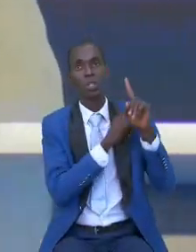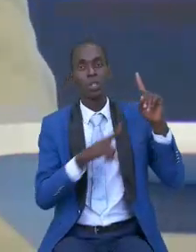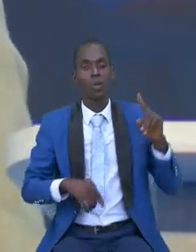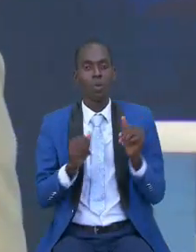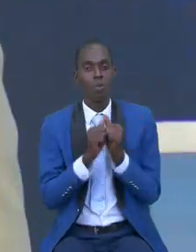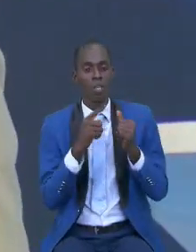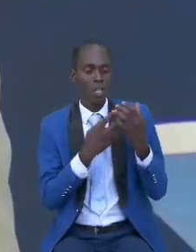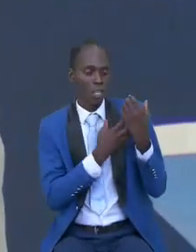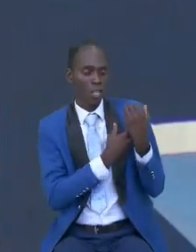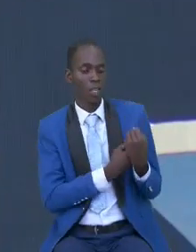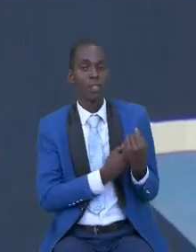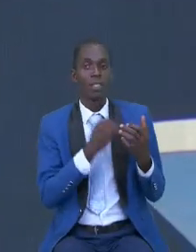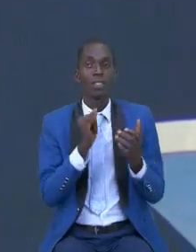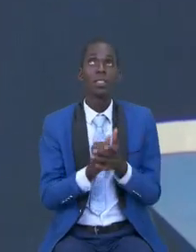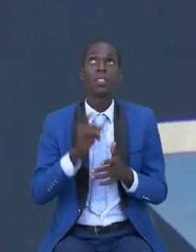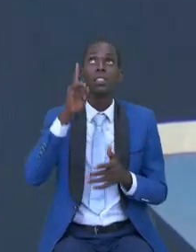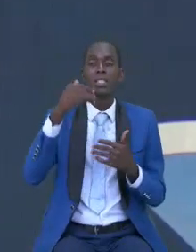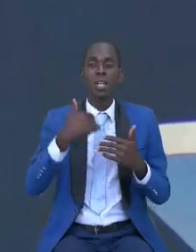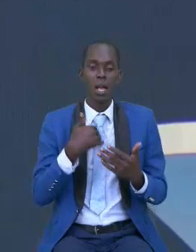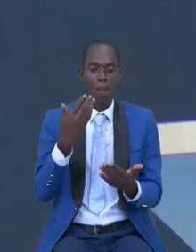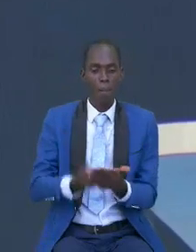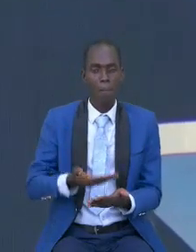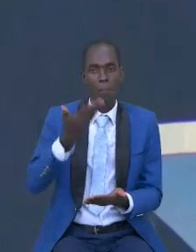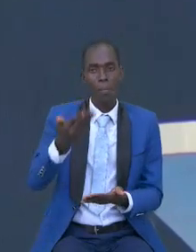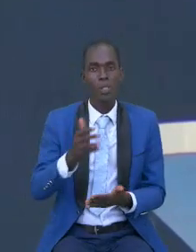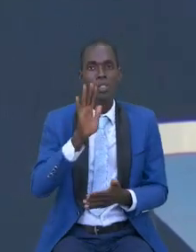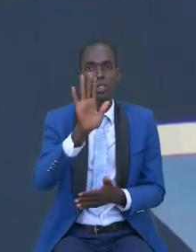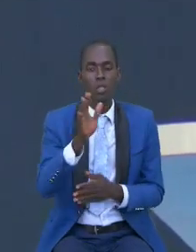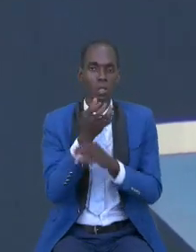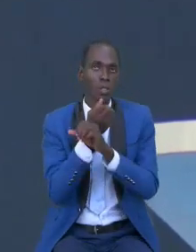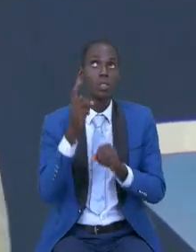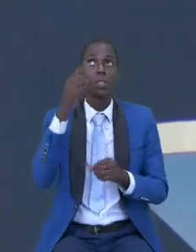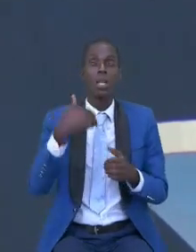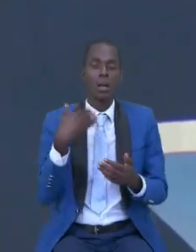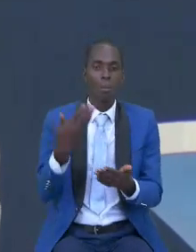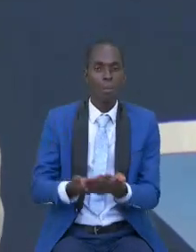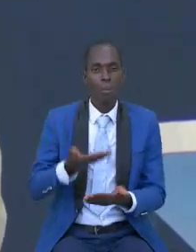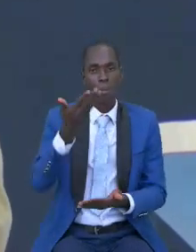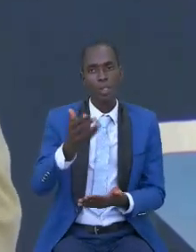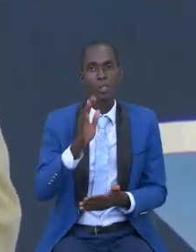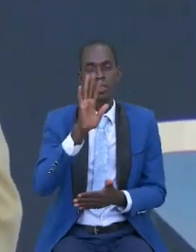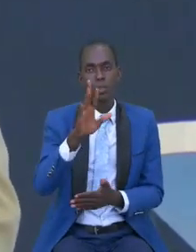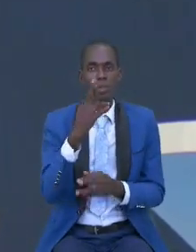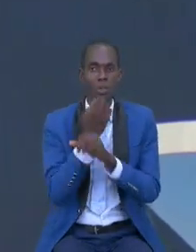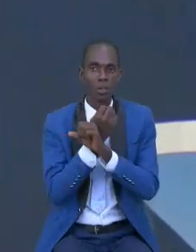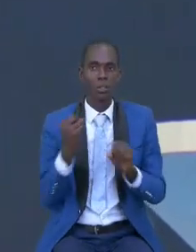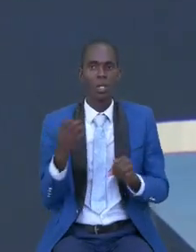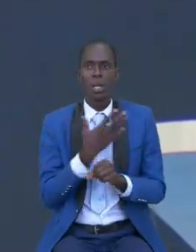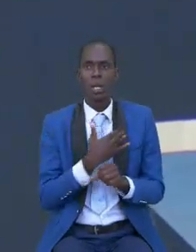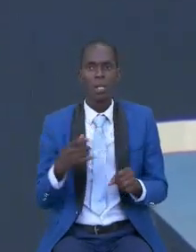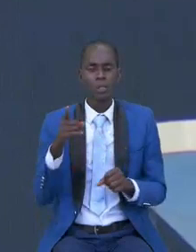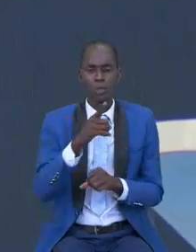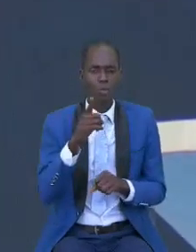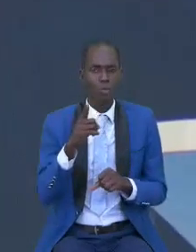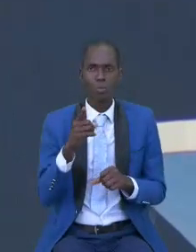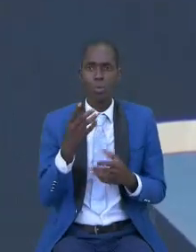he has purchased your salvation, he has purchased your redemption, and that you can have